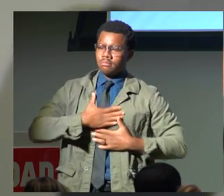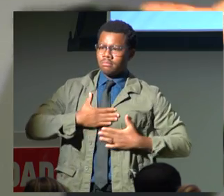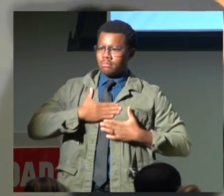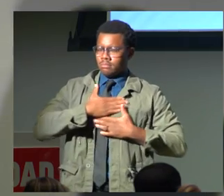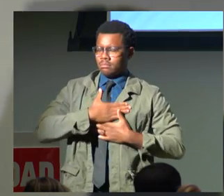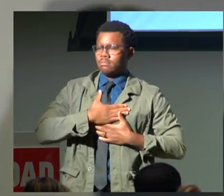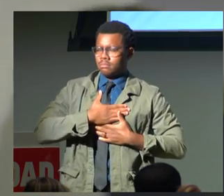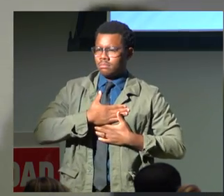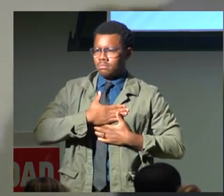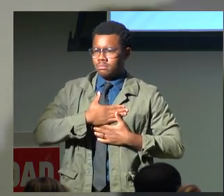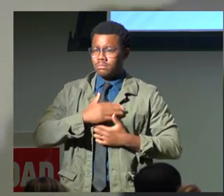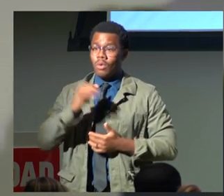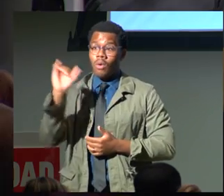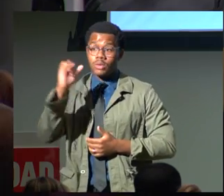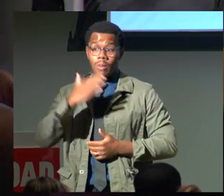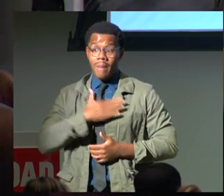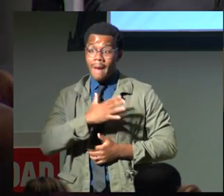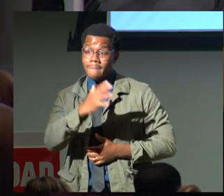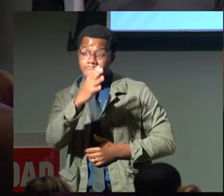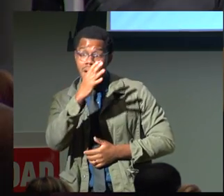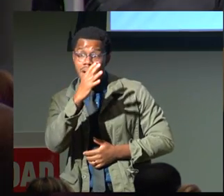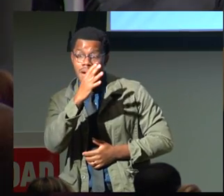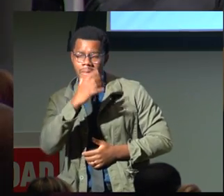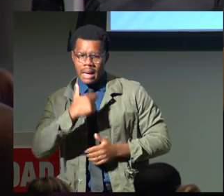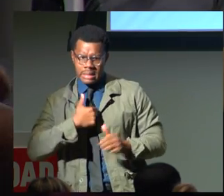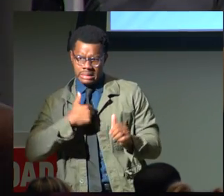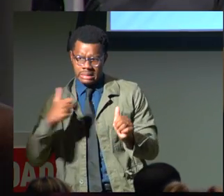pursuit of my mother. That's it.